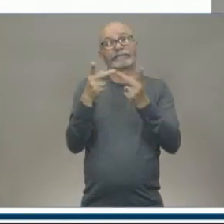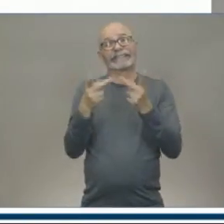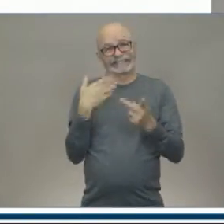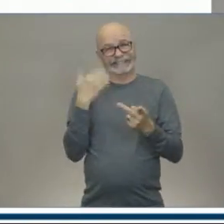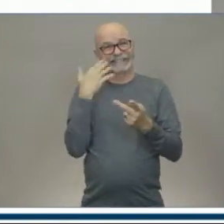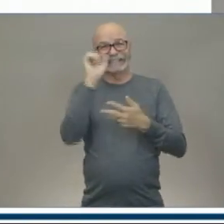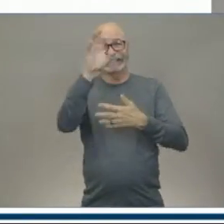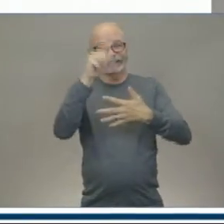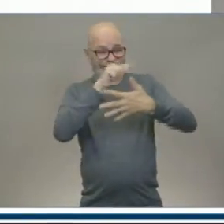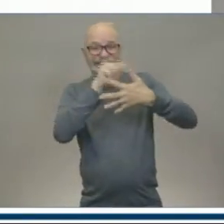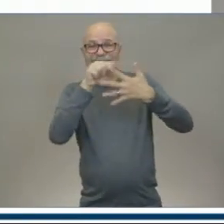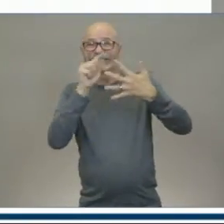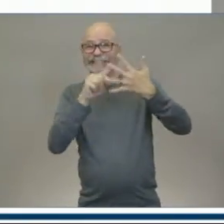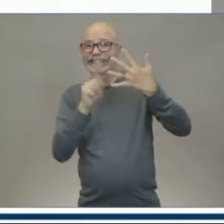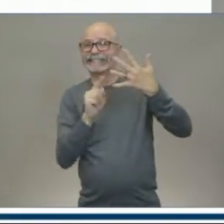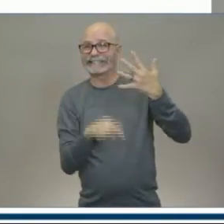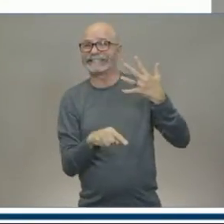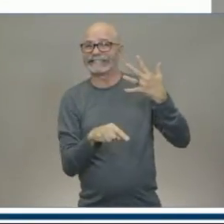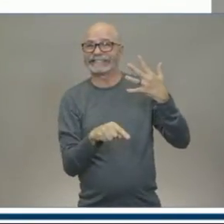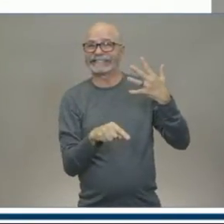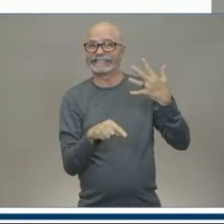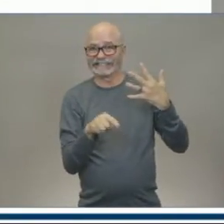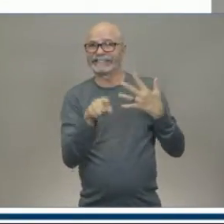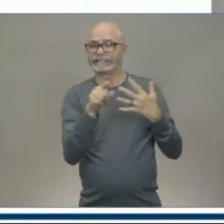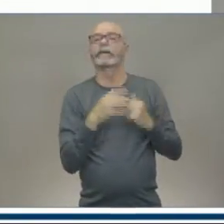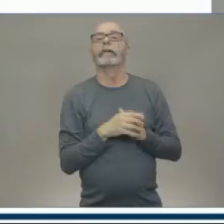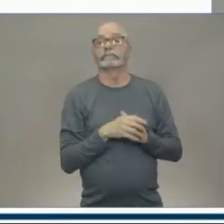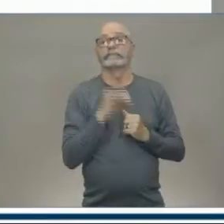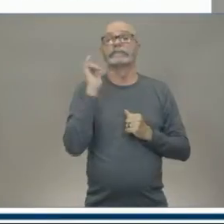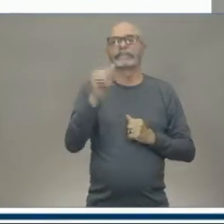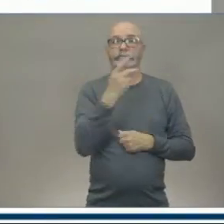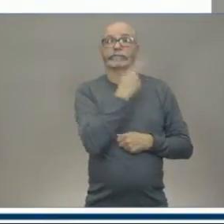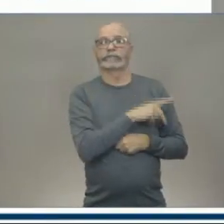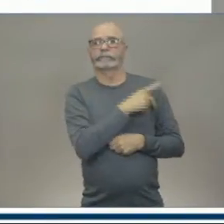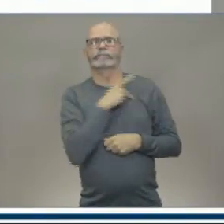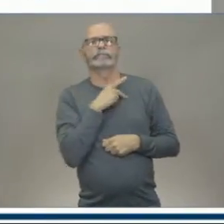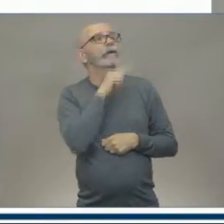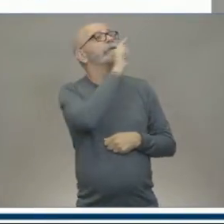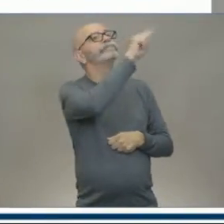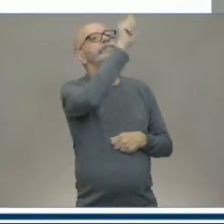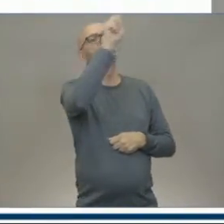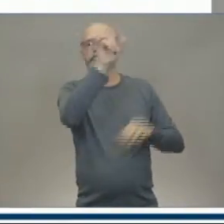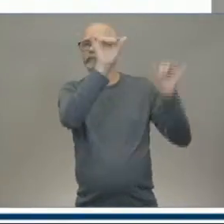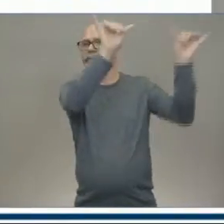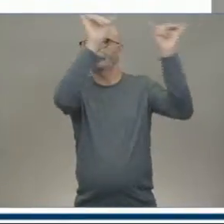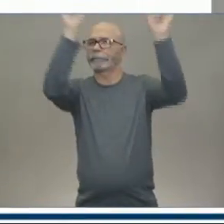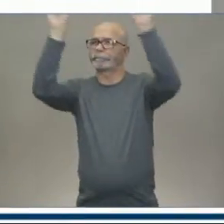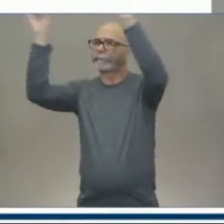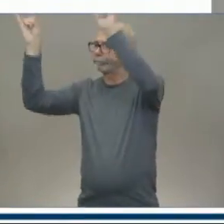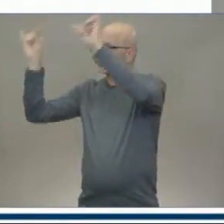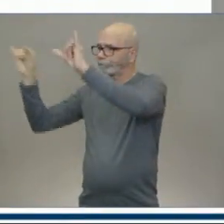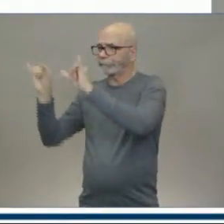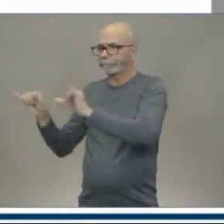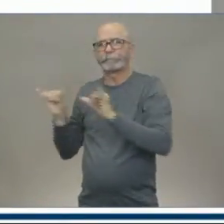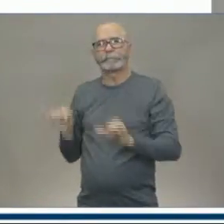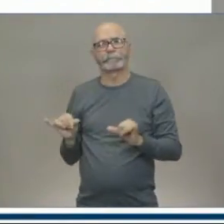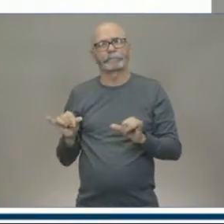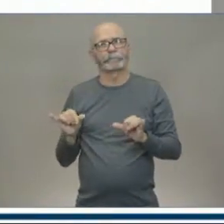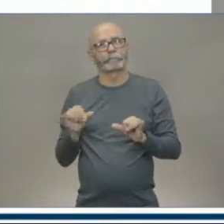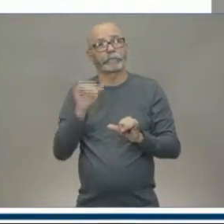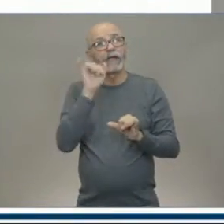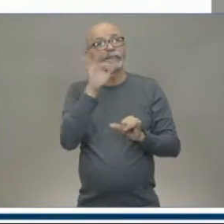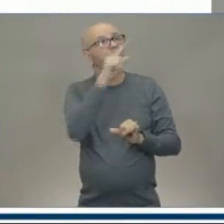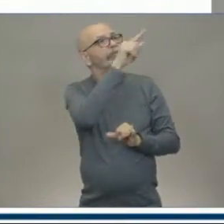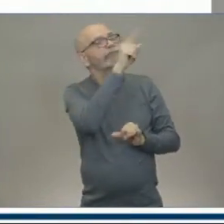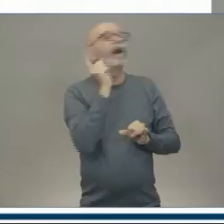is no change to the limits in the rest of the province. However, that could change if cases continue to rise, and we will not